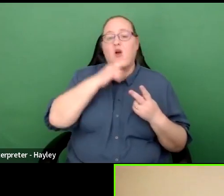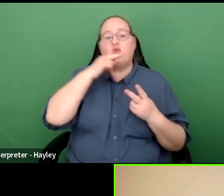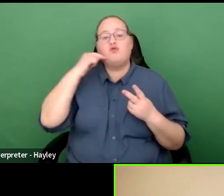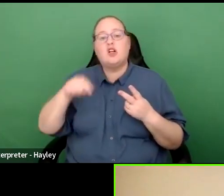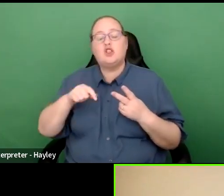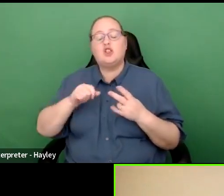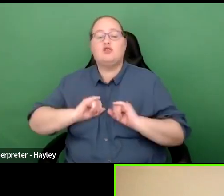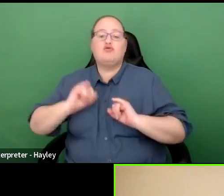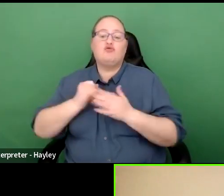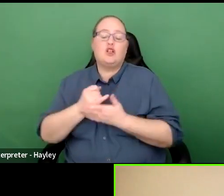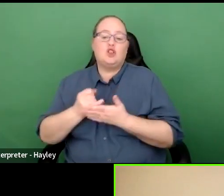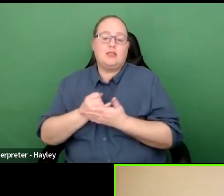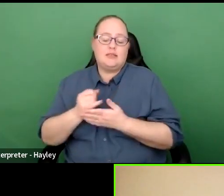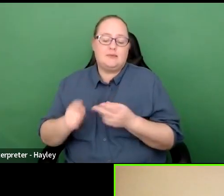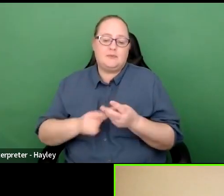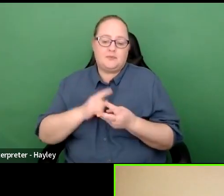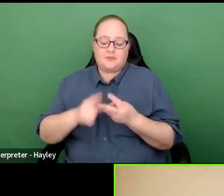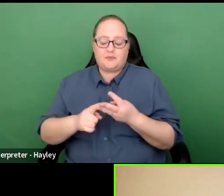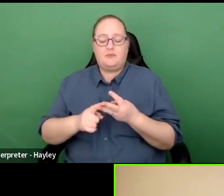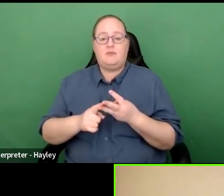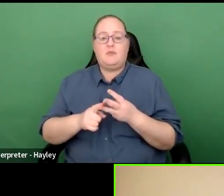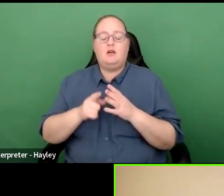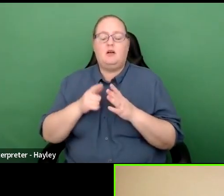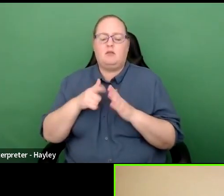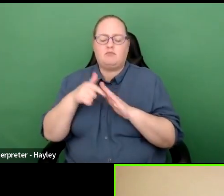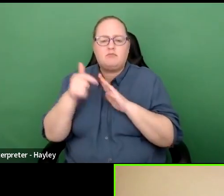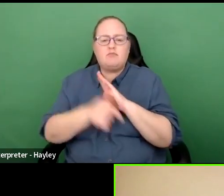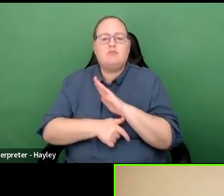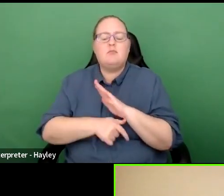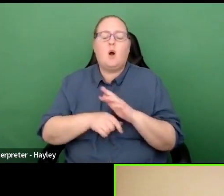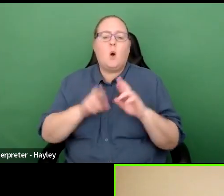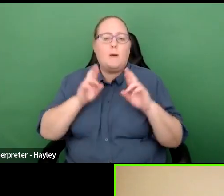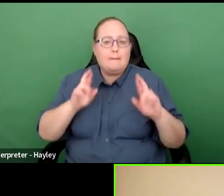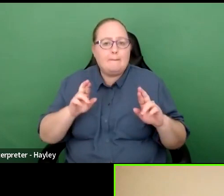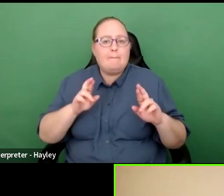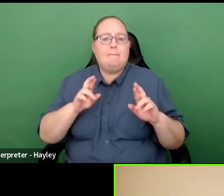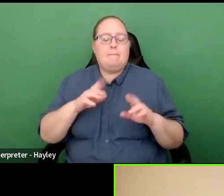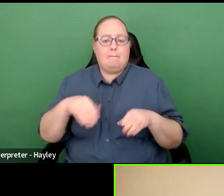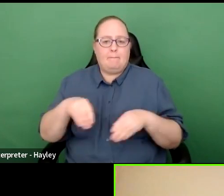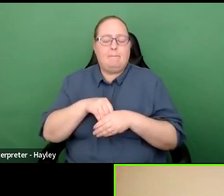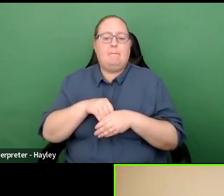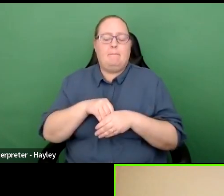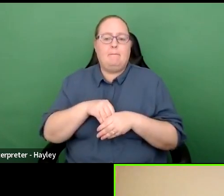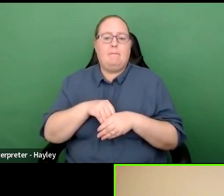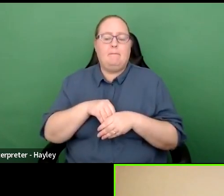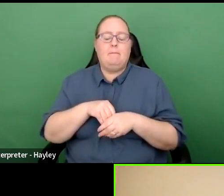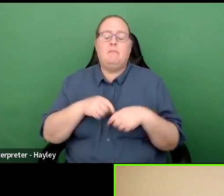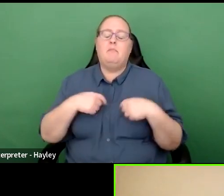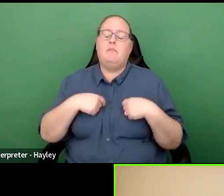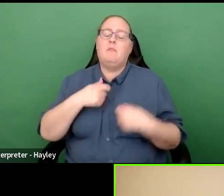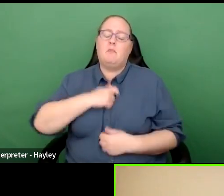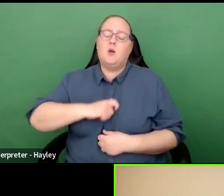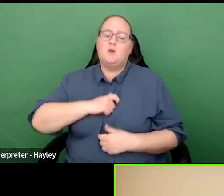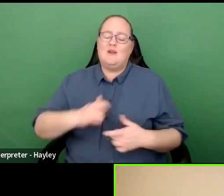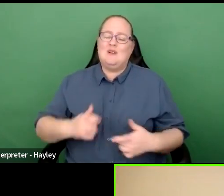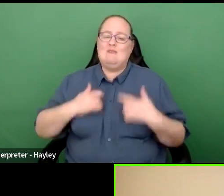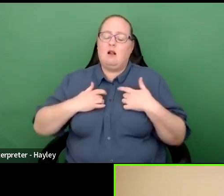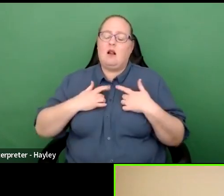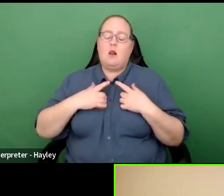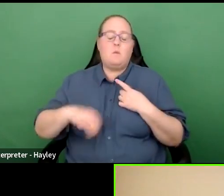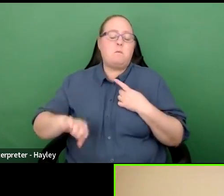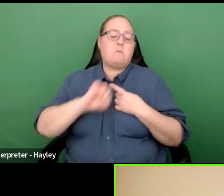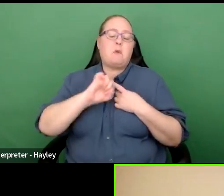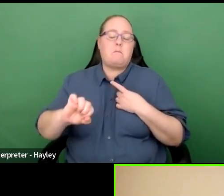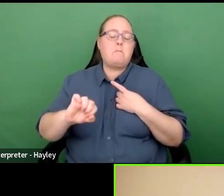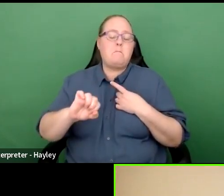of universalist and deeply moral optimism. And that affected me personally in a powerful way. And I